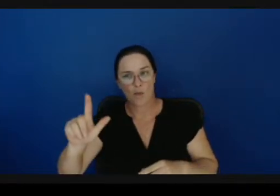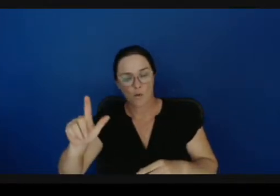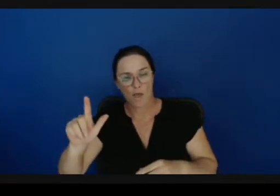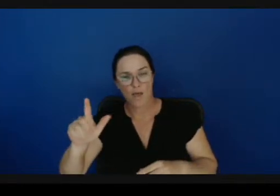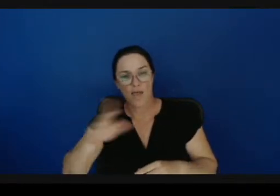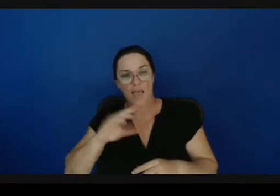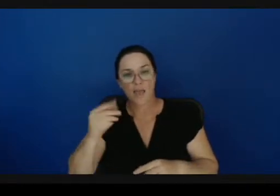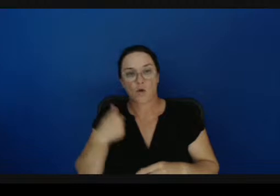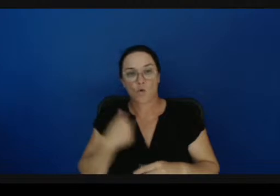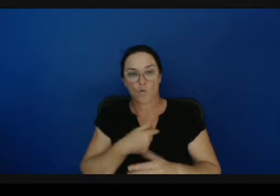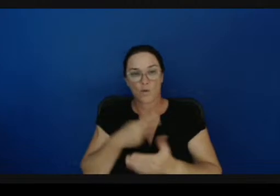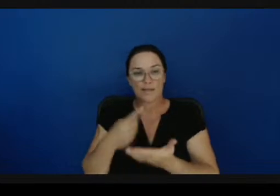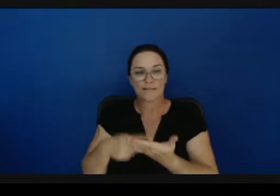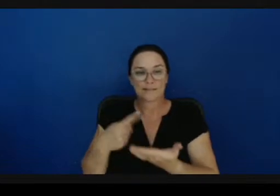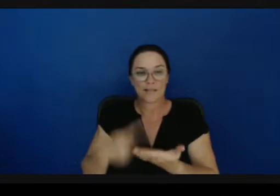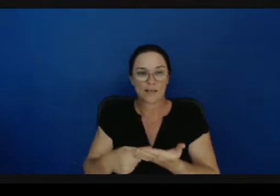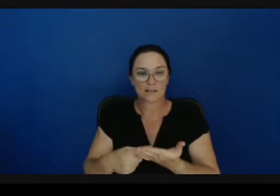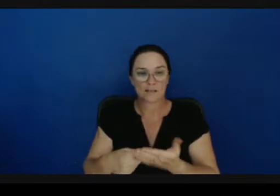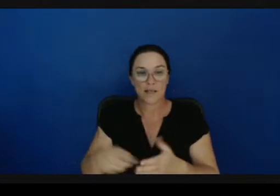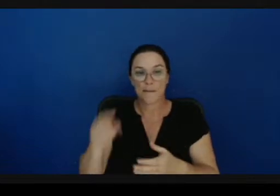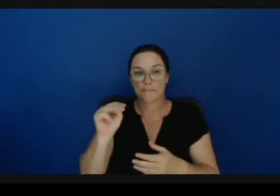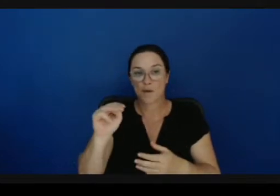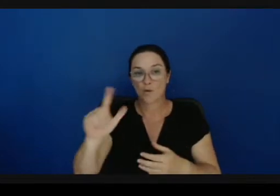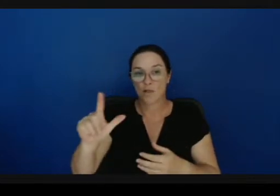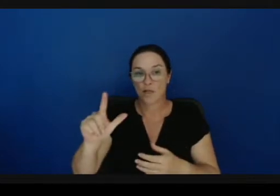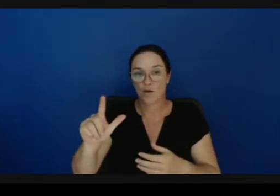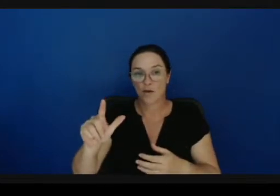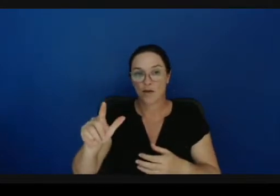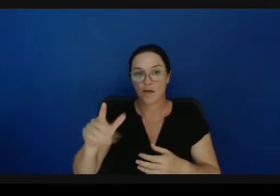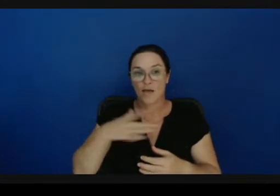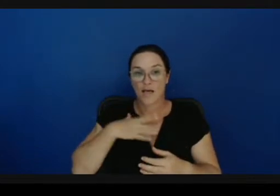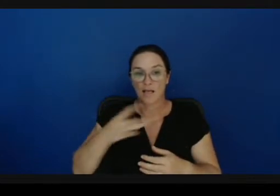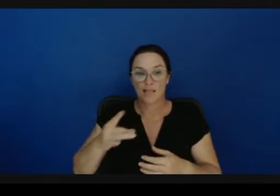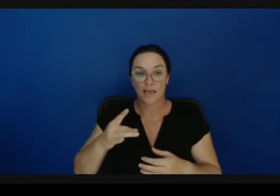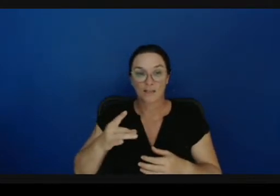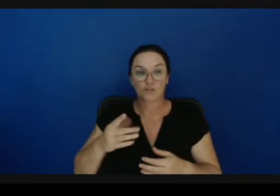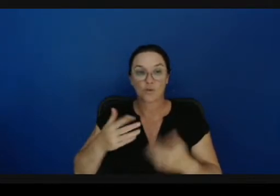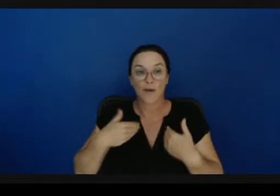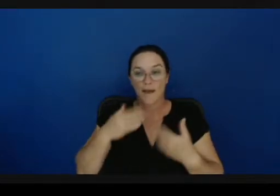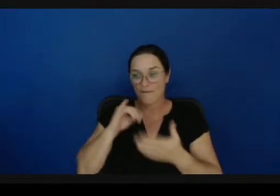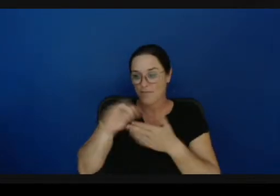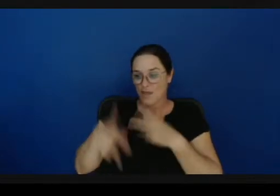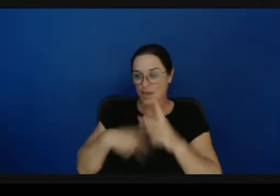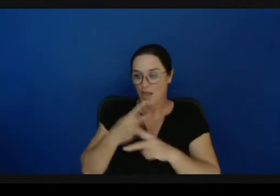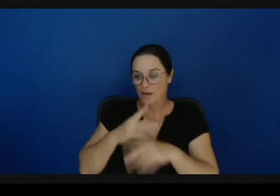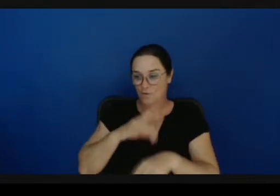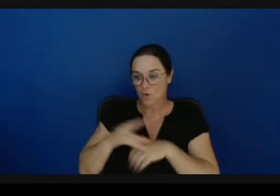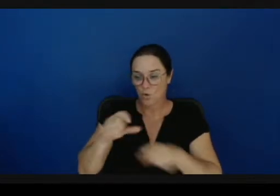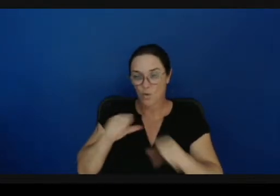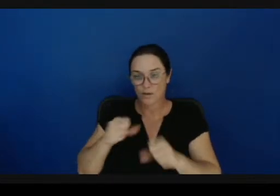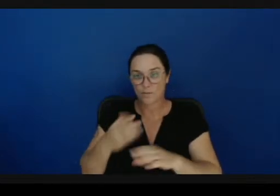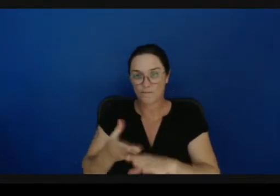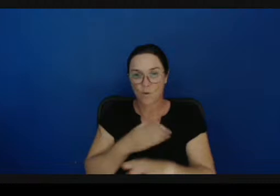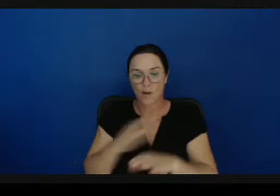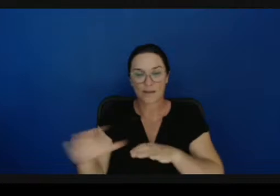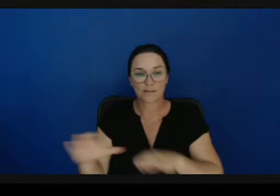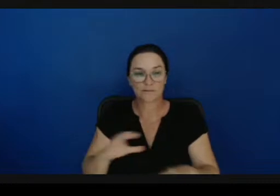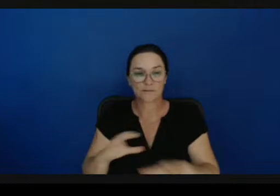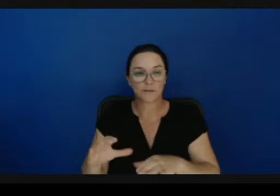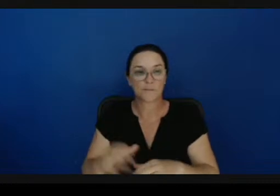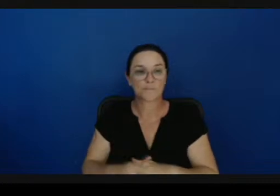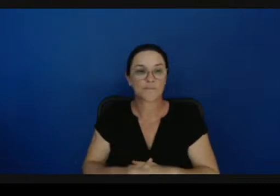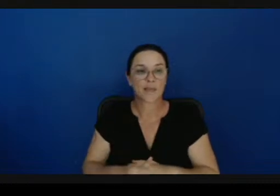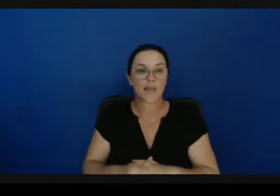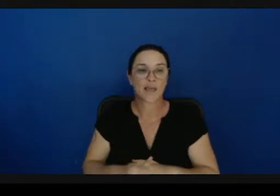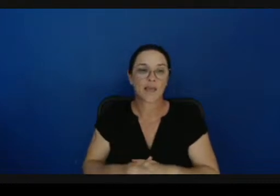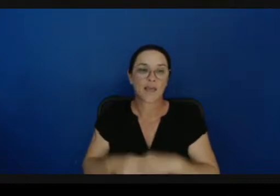talked about that Mauna Loa likes to throw out those types of earthquakes before going into activity. And at the time, we were